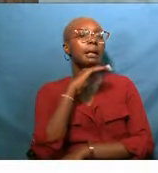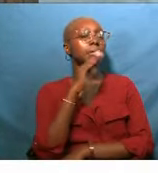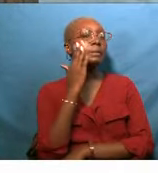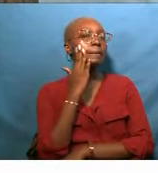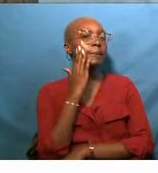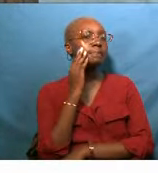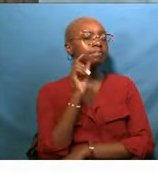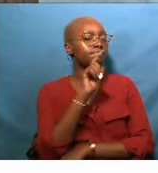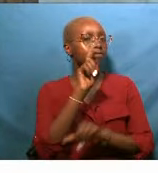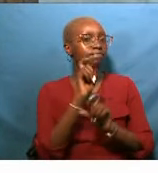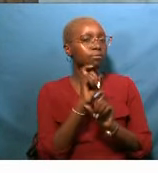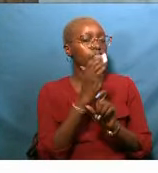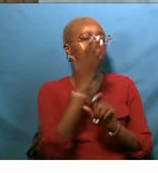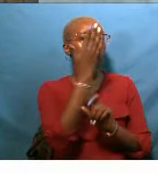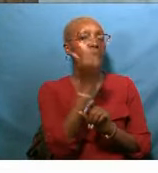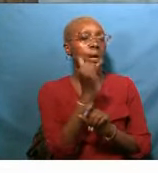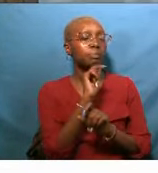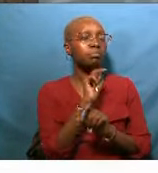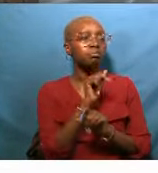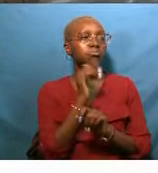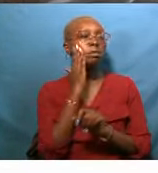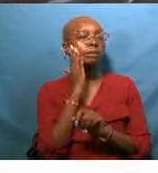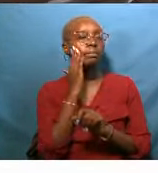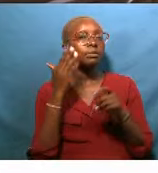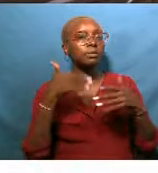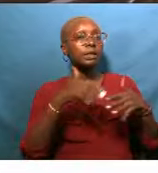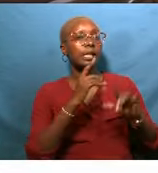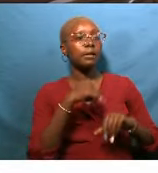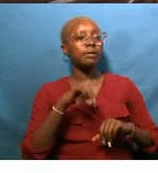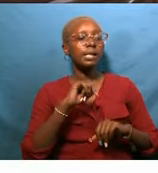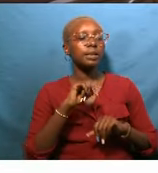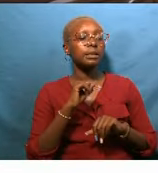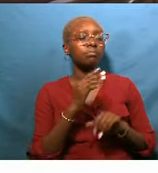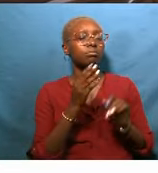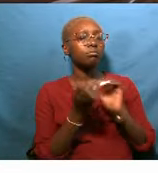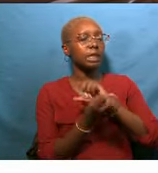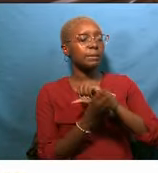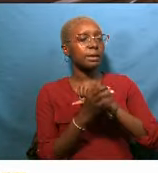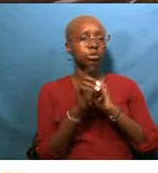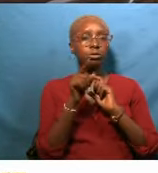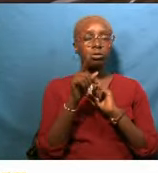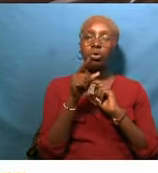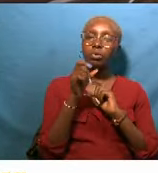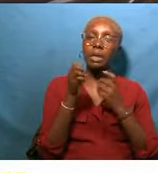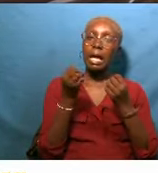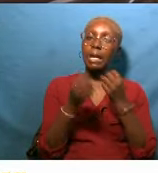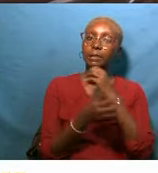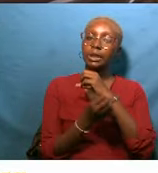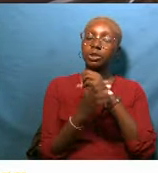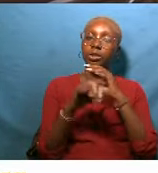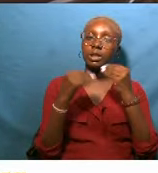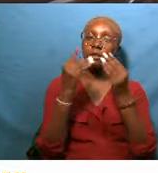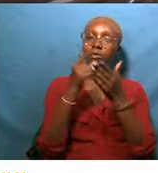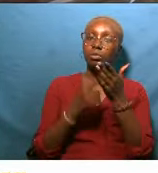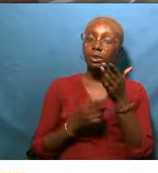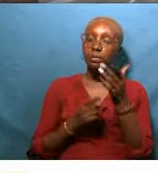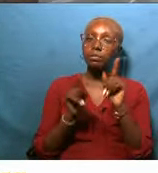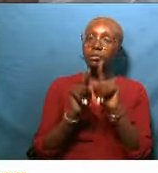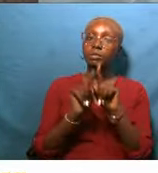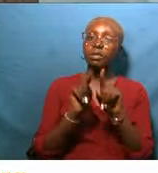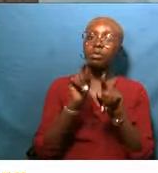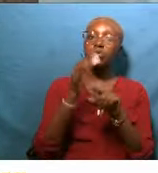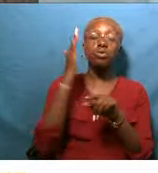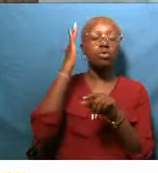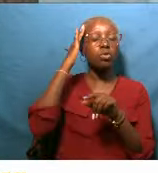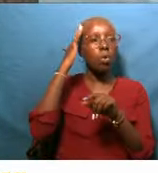did she have to leave us at this tender age? What explanation can you give? You have also always told us